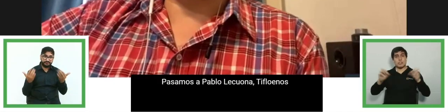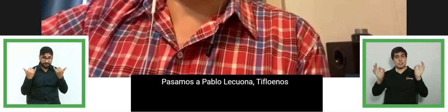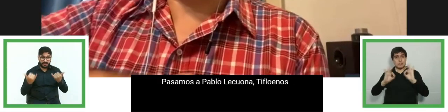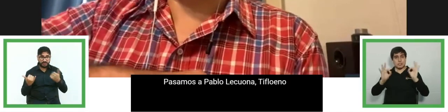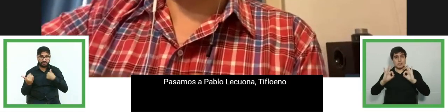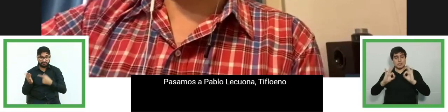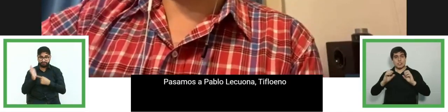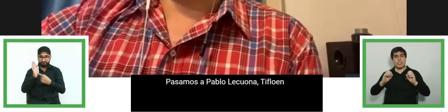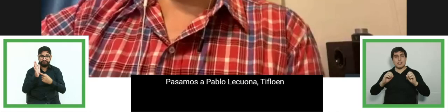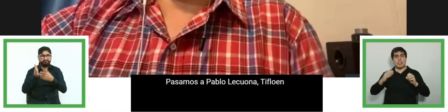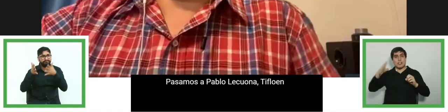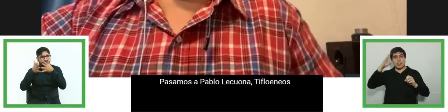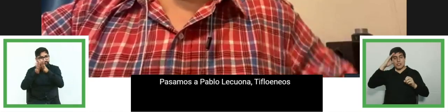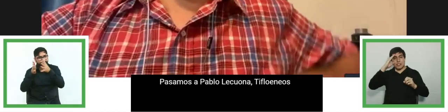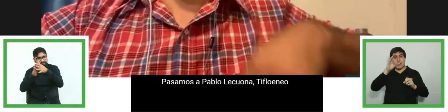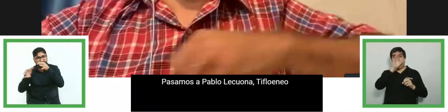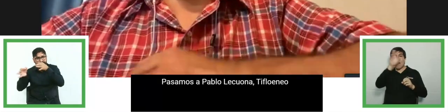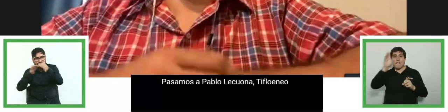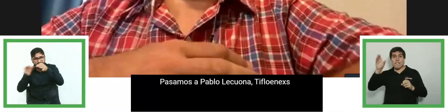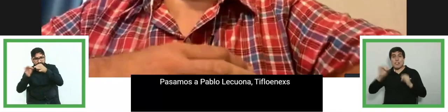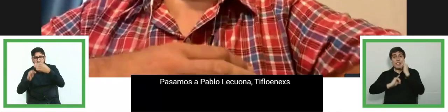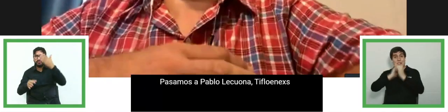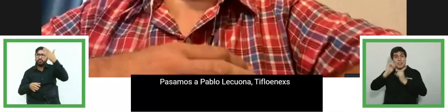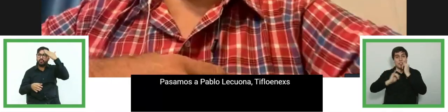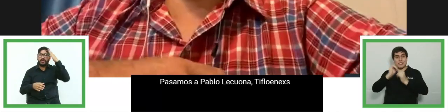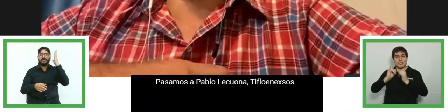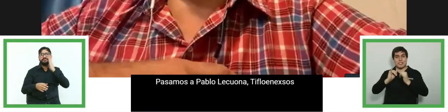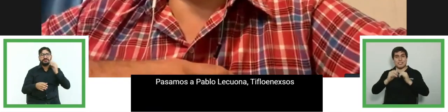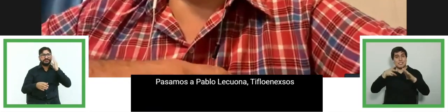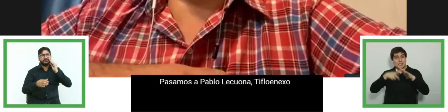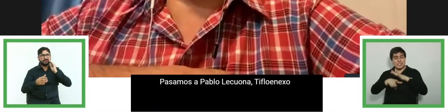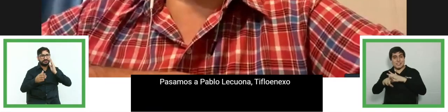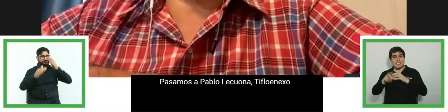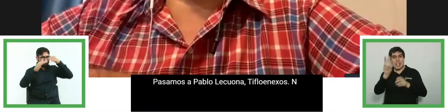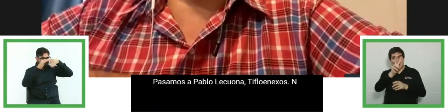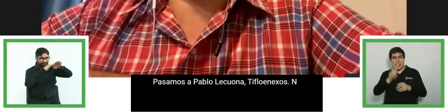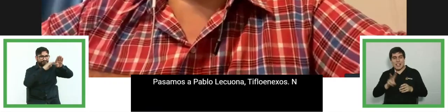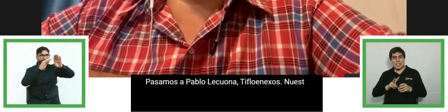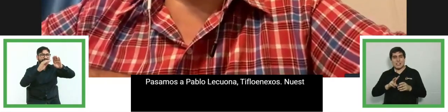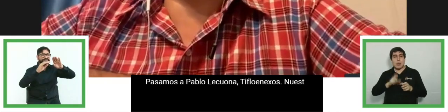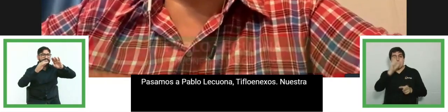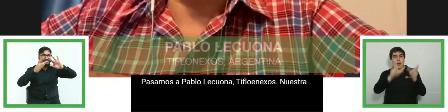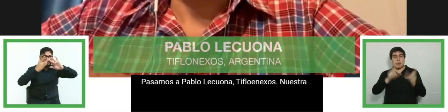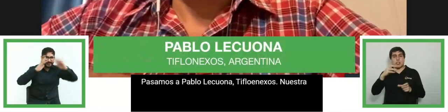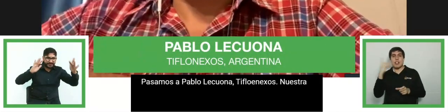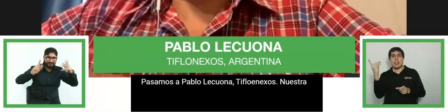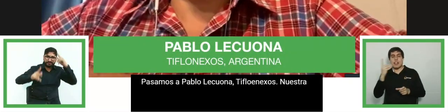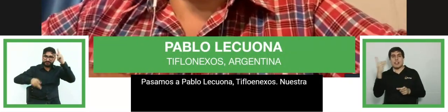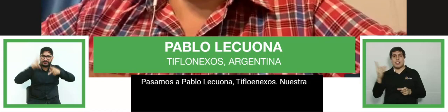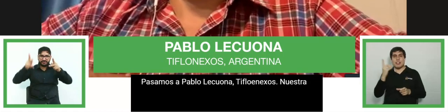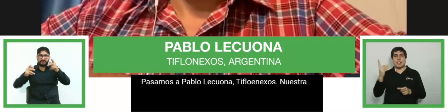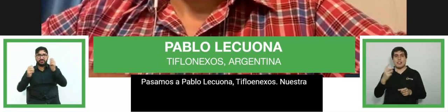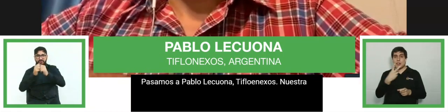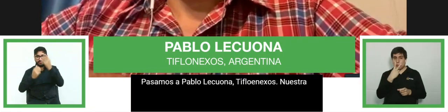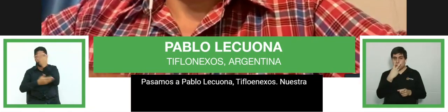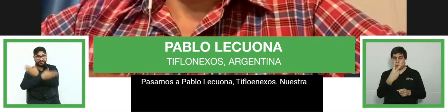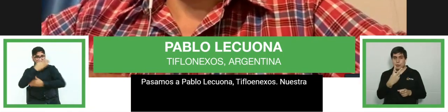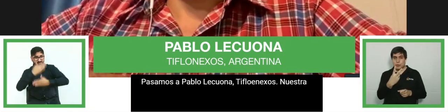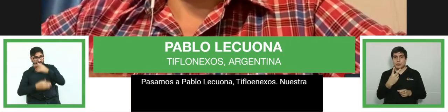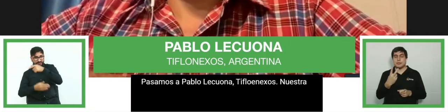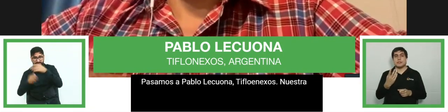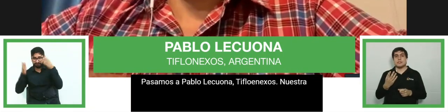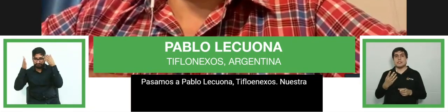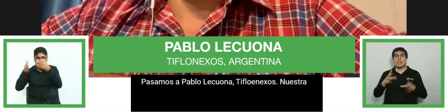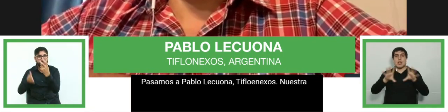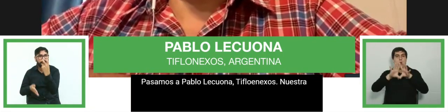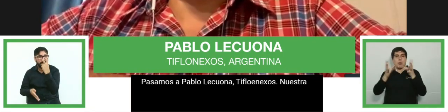digital library offering access to reading material to people with visual disability around the world, and also